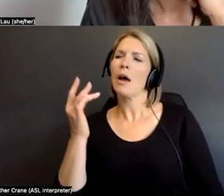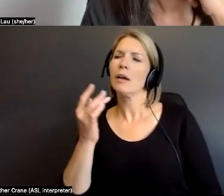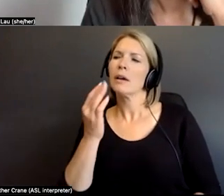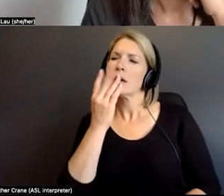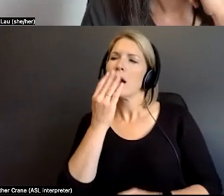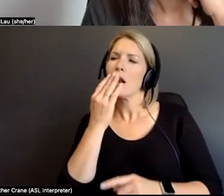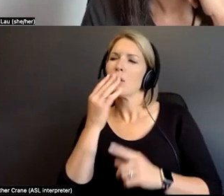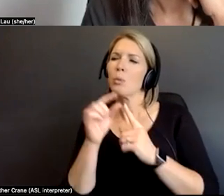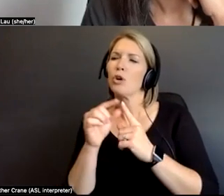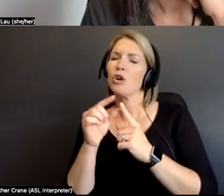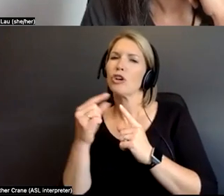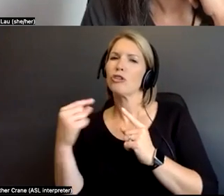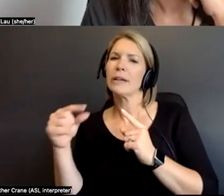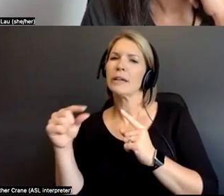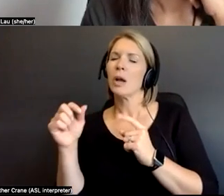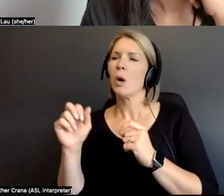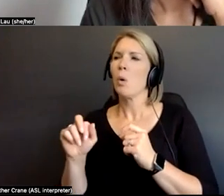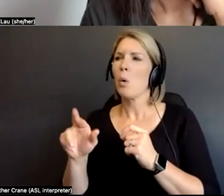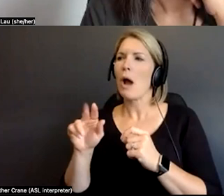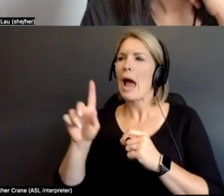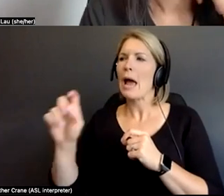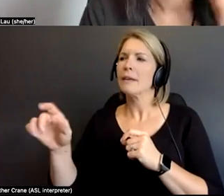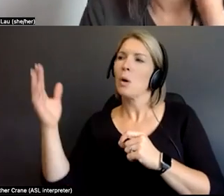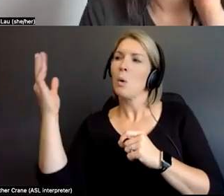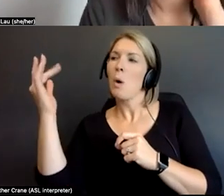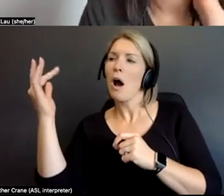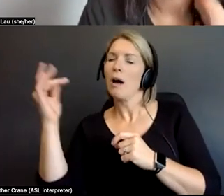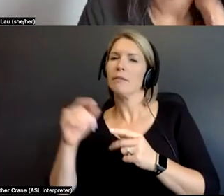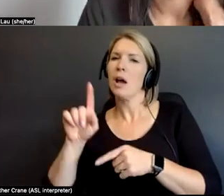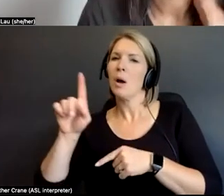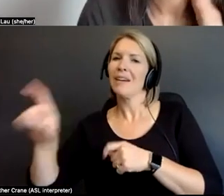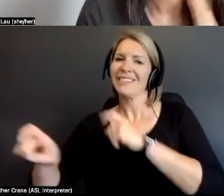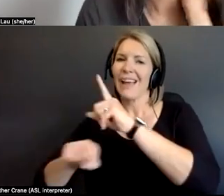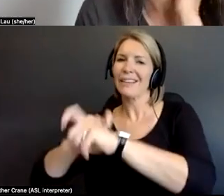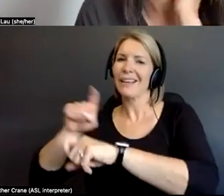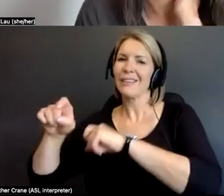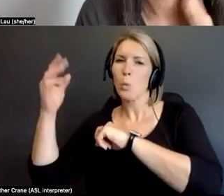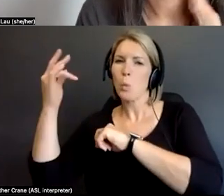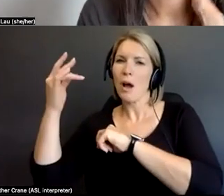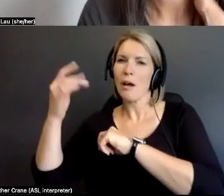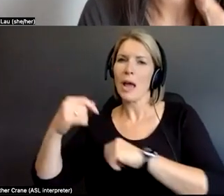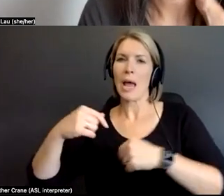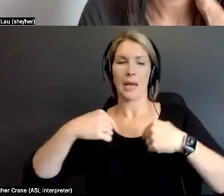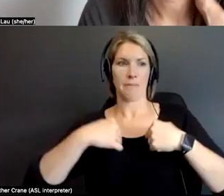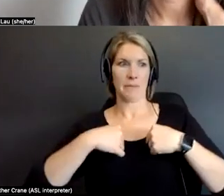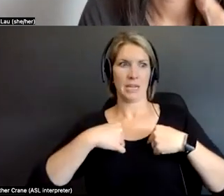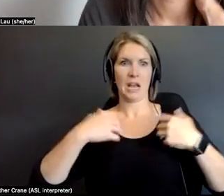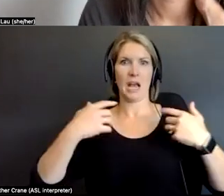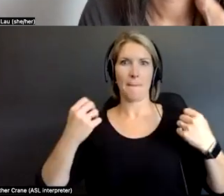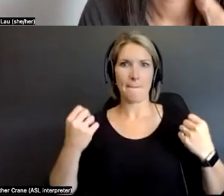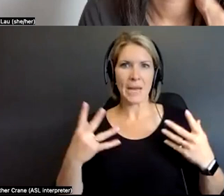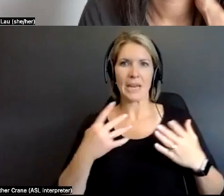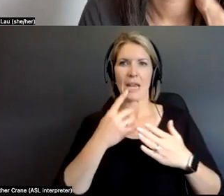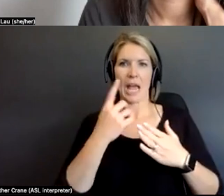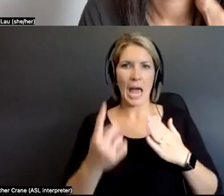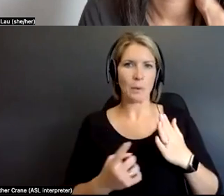me to change the typeface? And I have to explain, it's like, I've spent hours and hours and hours already on this